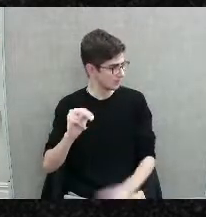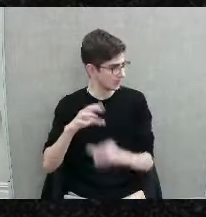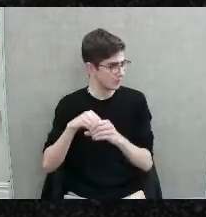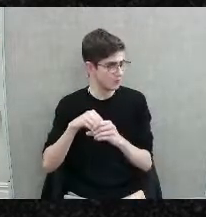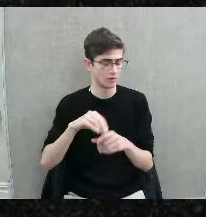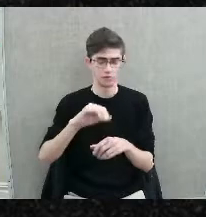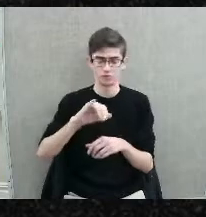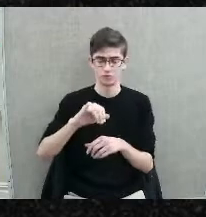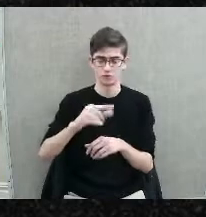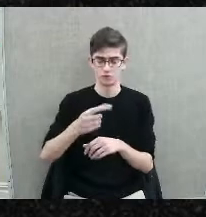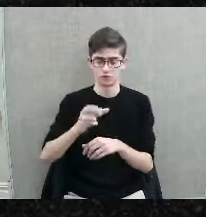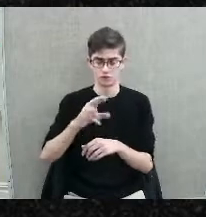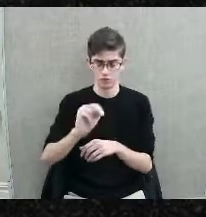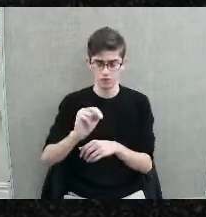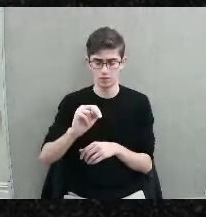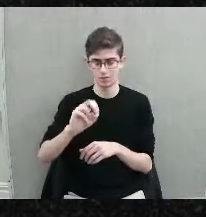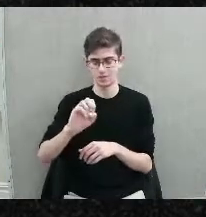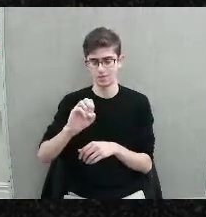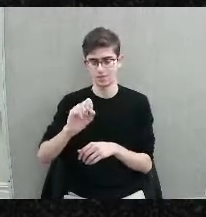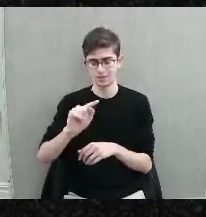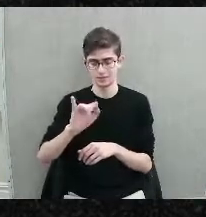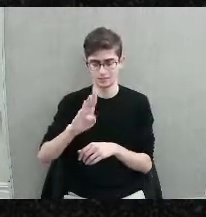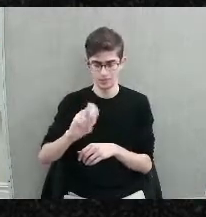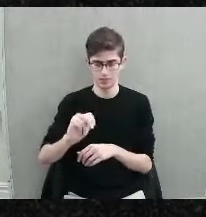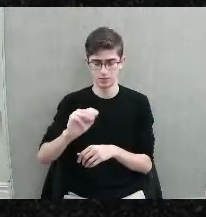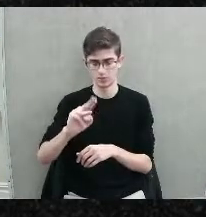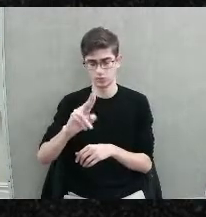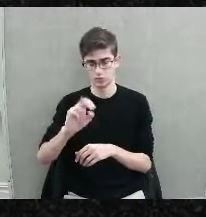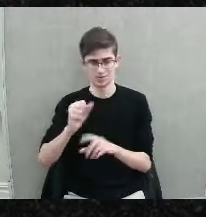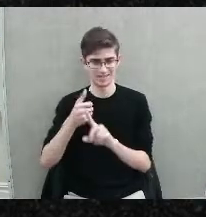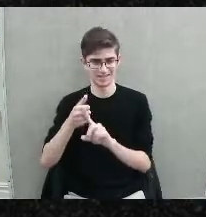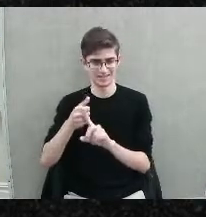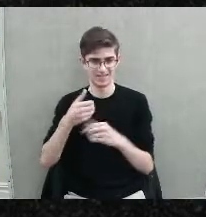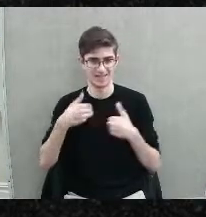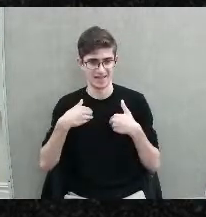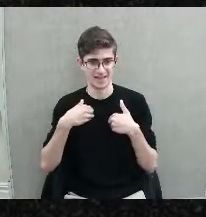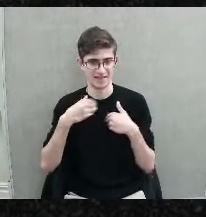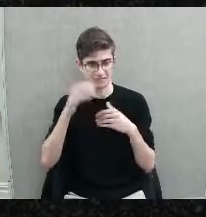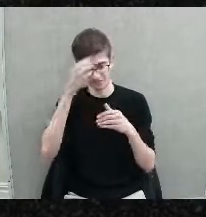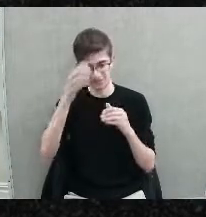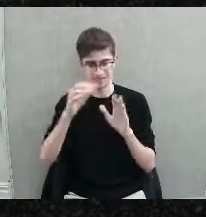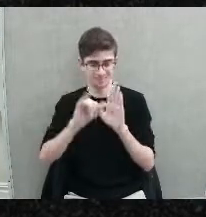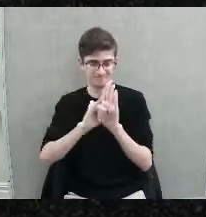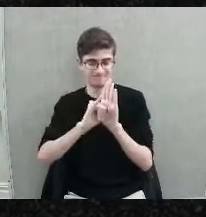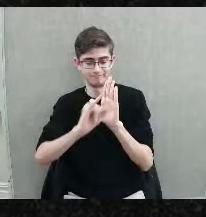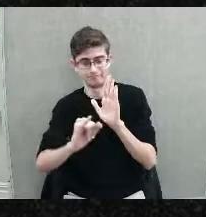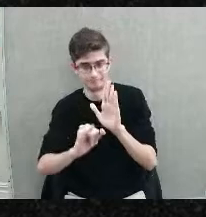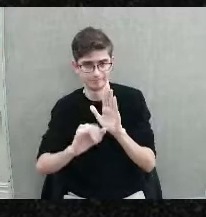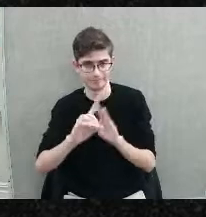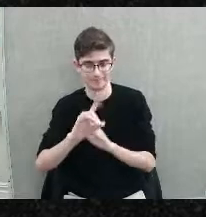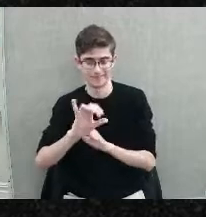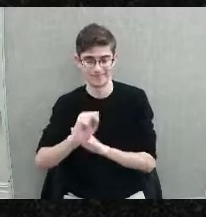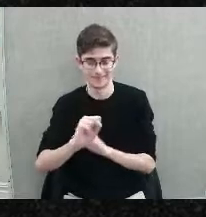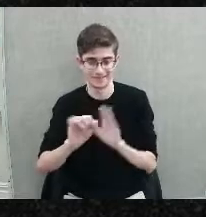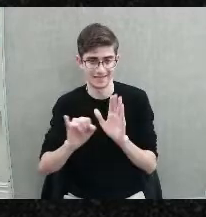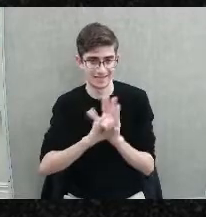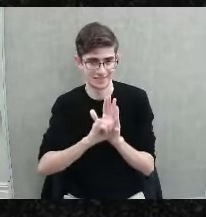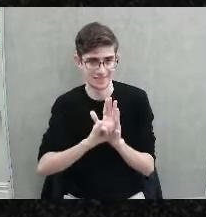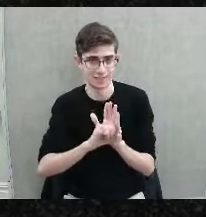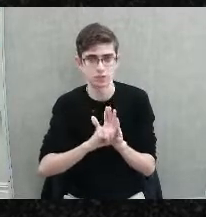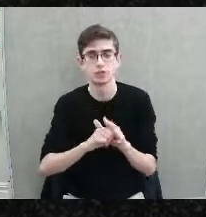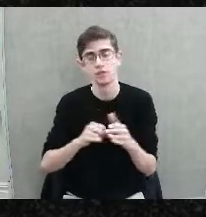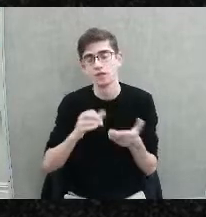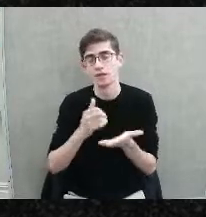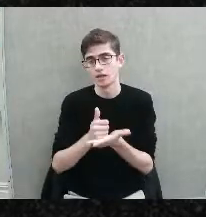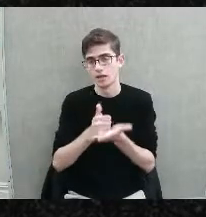Jose Esteban Munoz's early concept of disidentification as a way of moving around some of the blocks and paradoxes that we